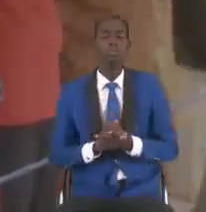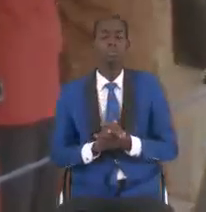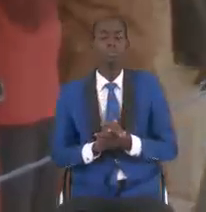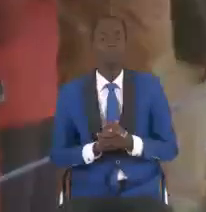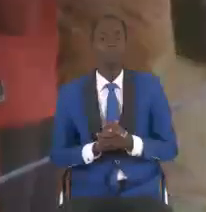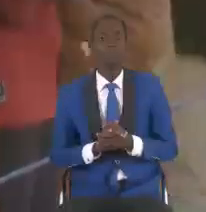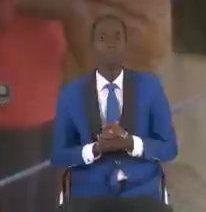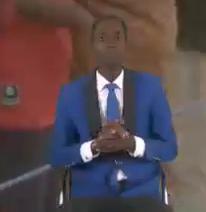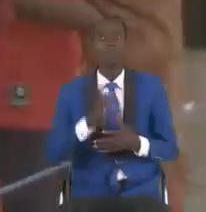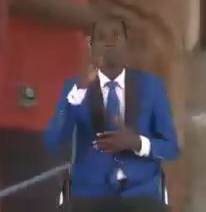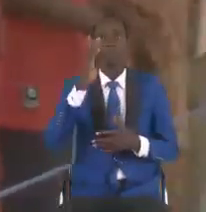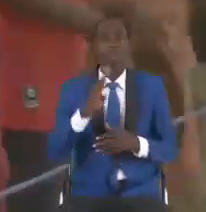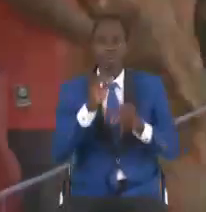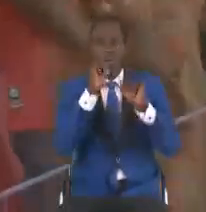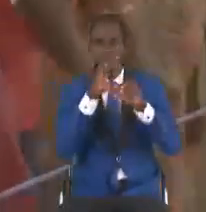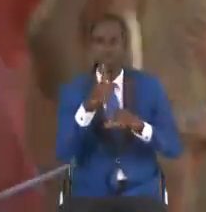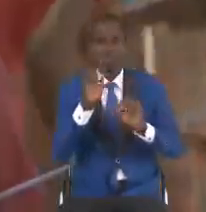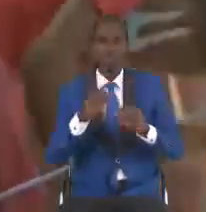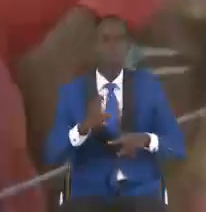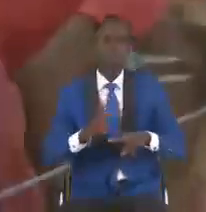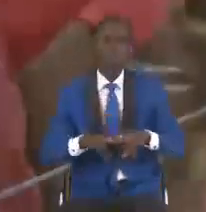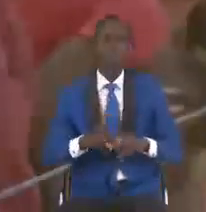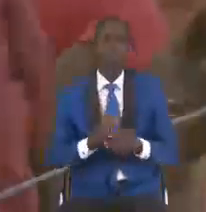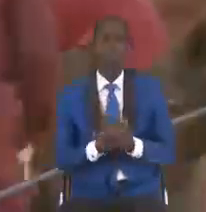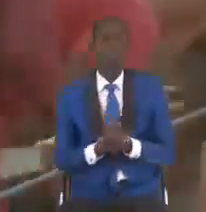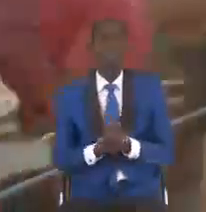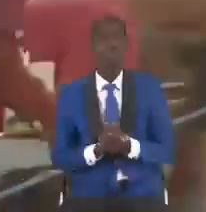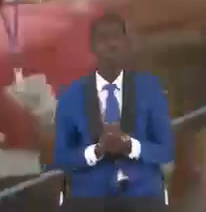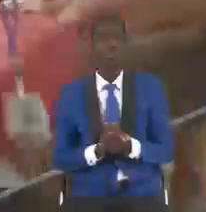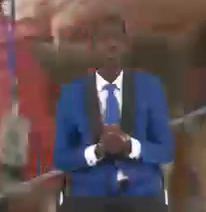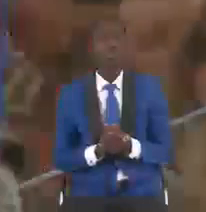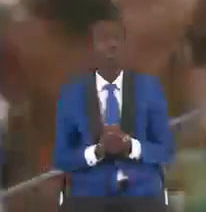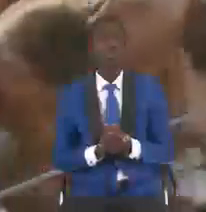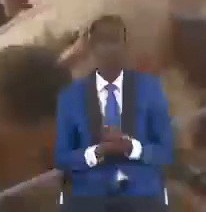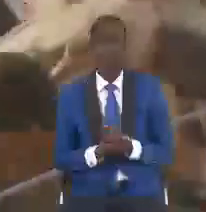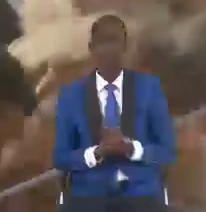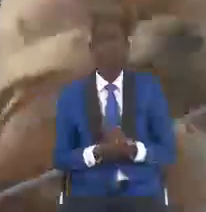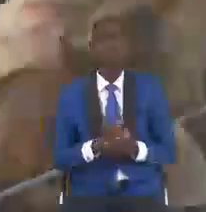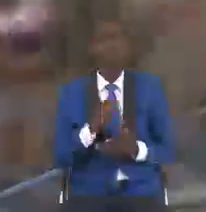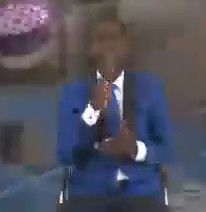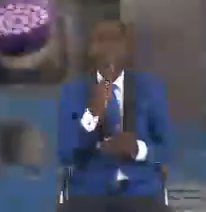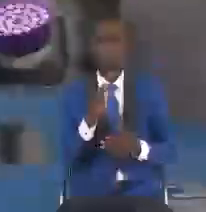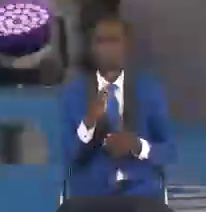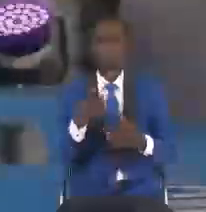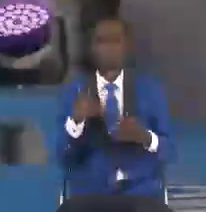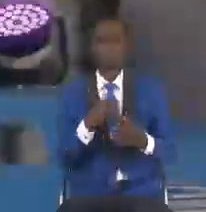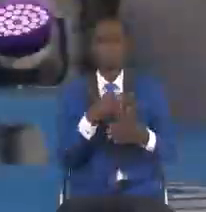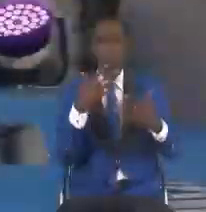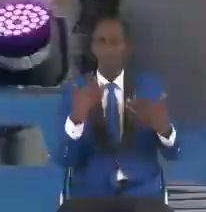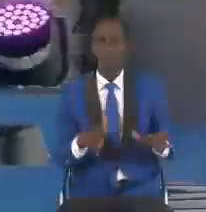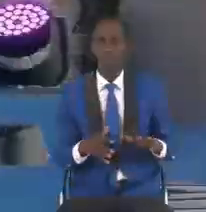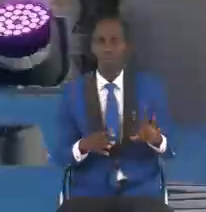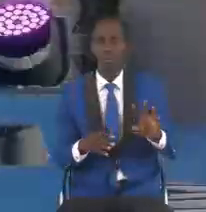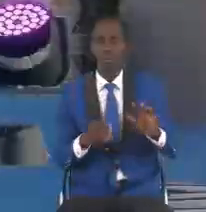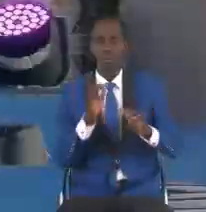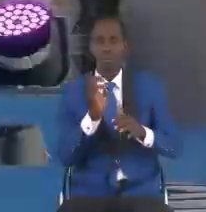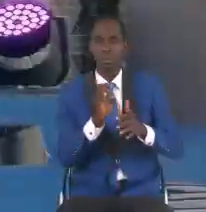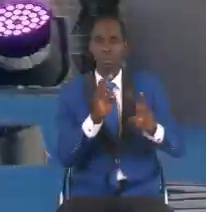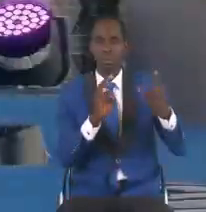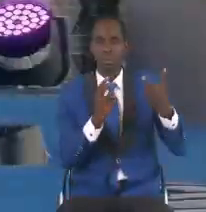God bless you. You can sit down. We've been in 2 Timothy. We've done chapter 1, chapter